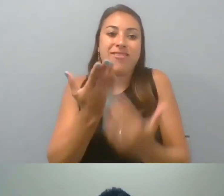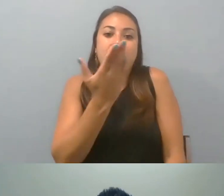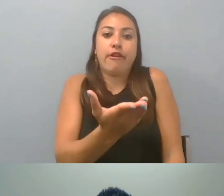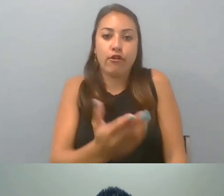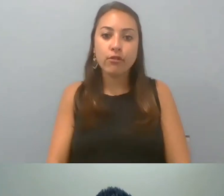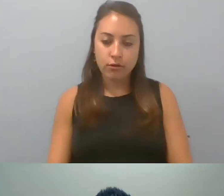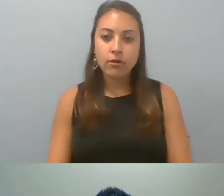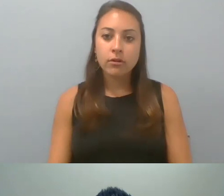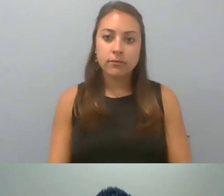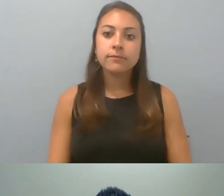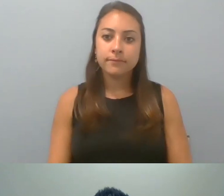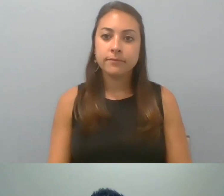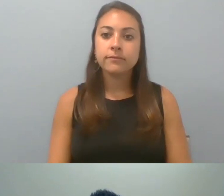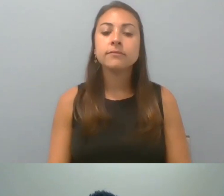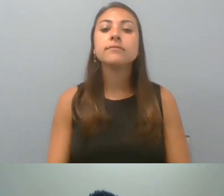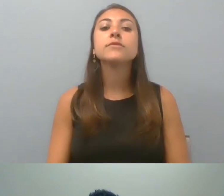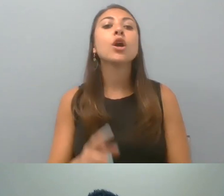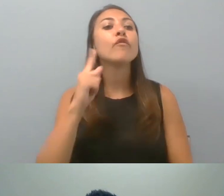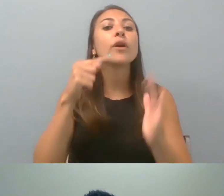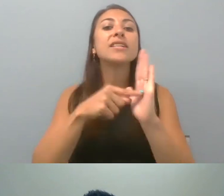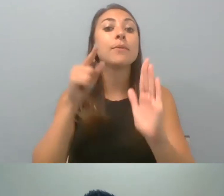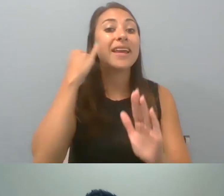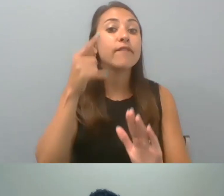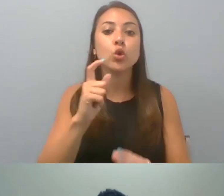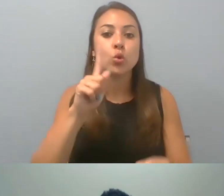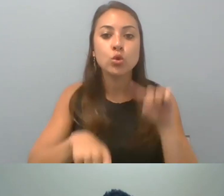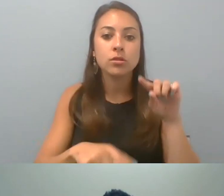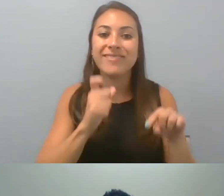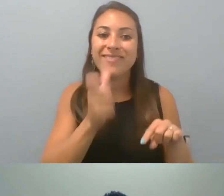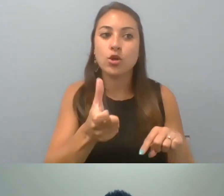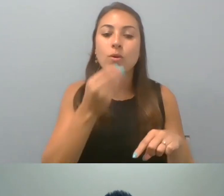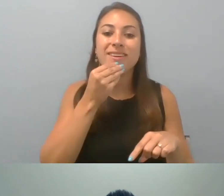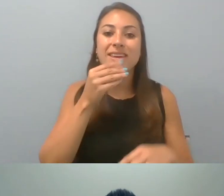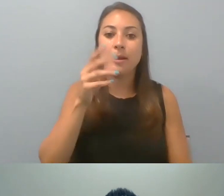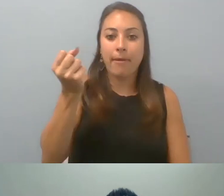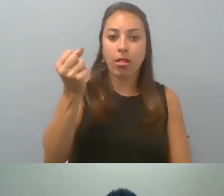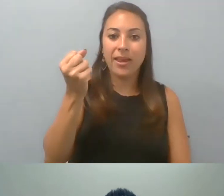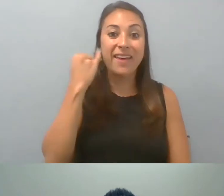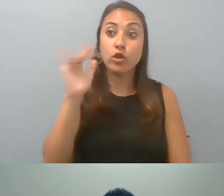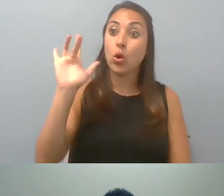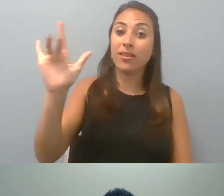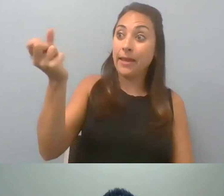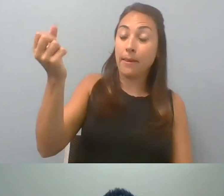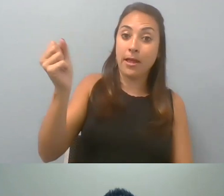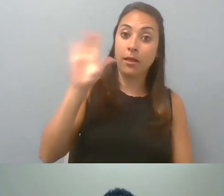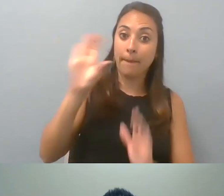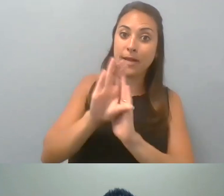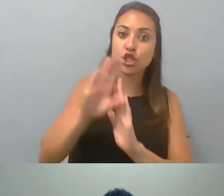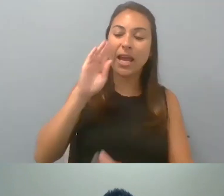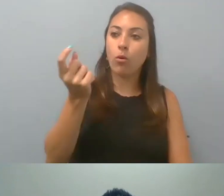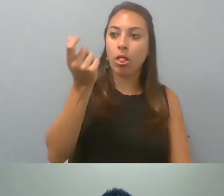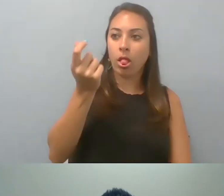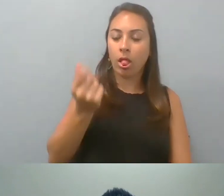particular, so say you avoid dairy, if you click the dairy icon on the right-hand side of that page, it will remove everything